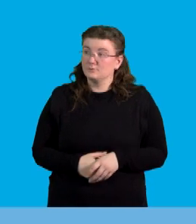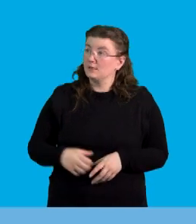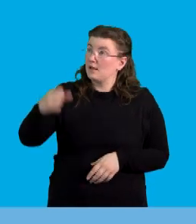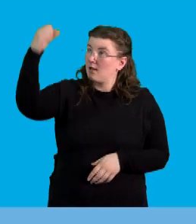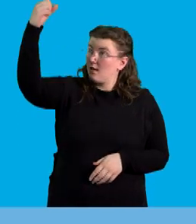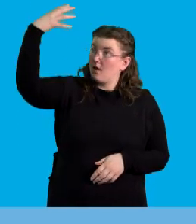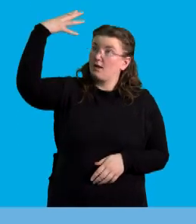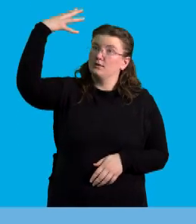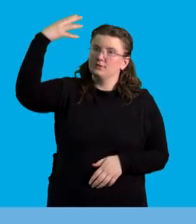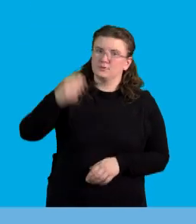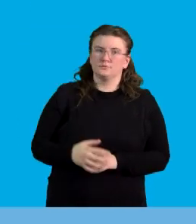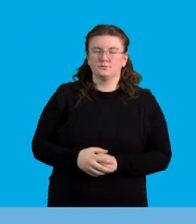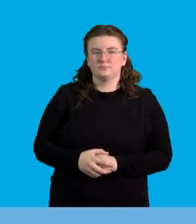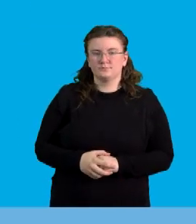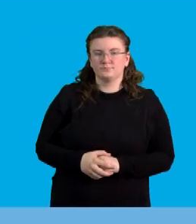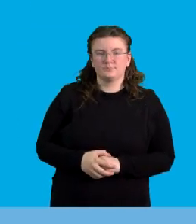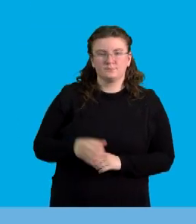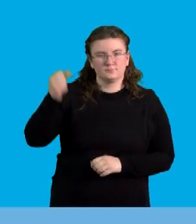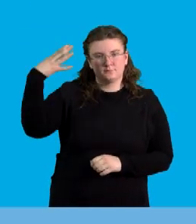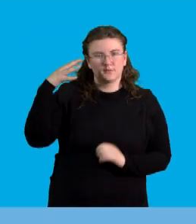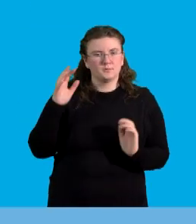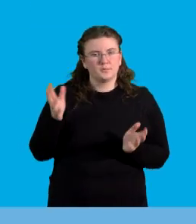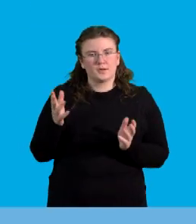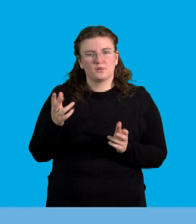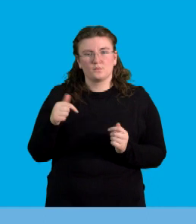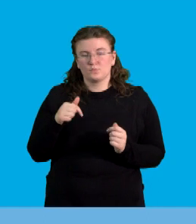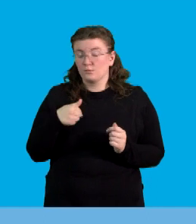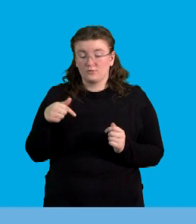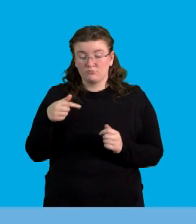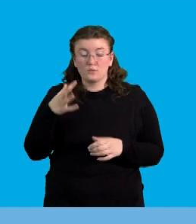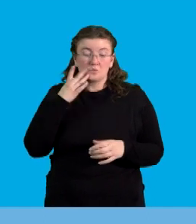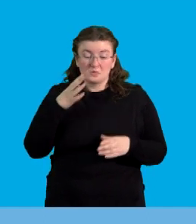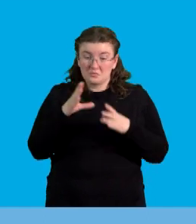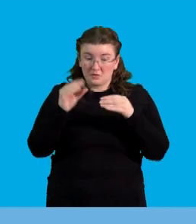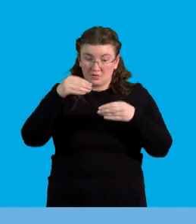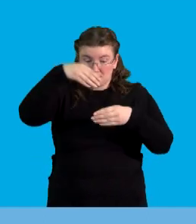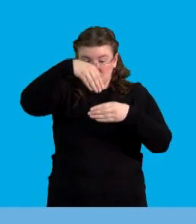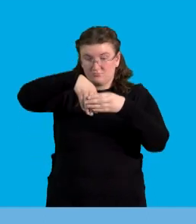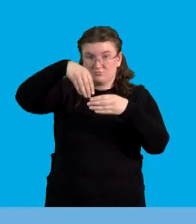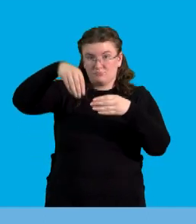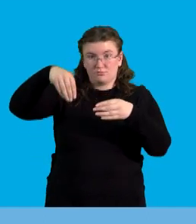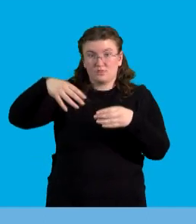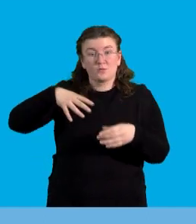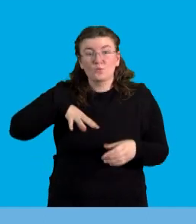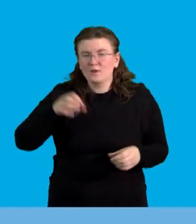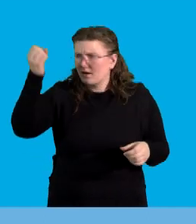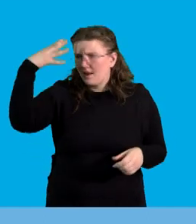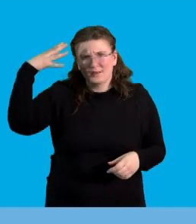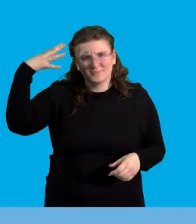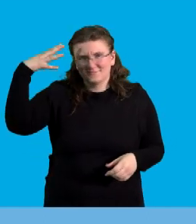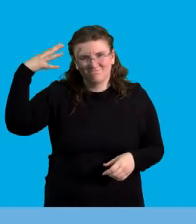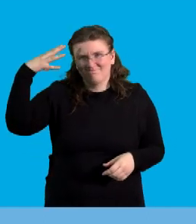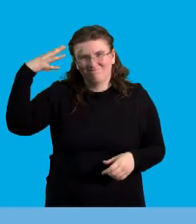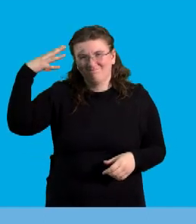That is going to be your light. That's not what you were looking for. When you put in your bread there, you did not say